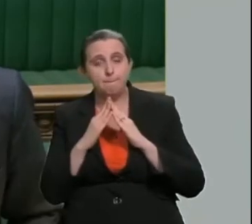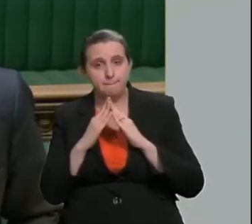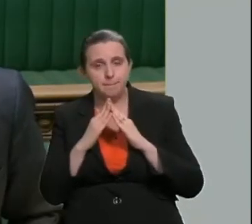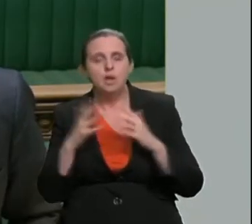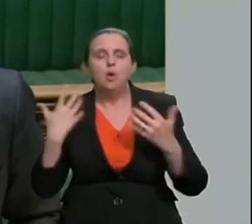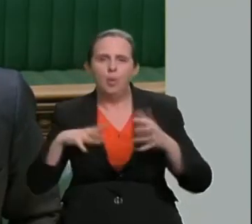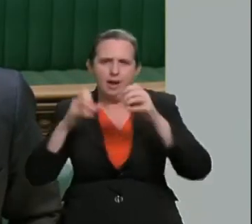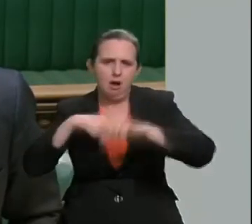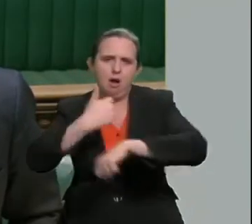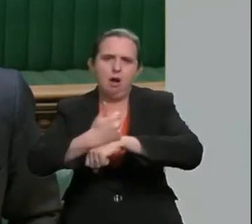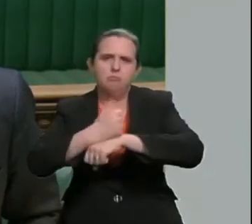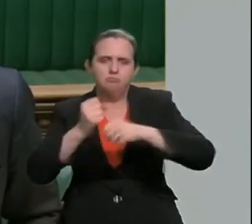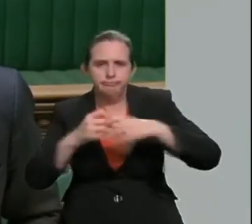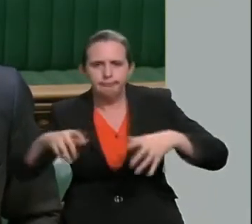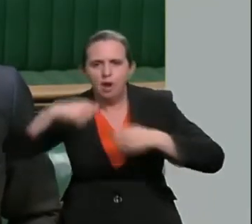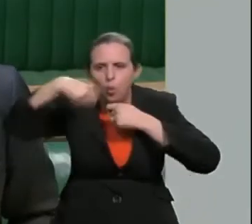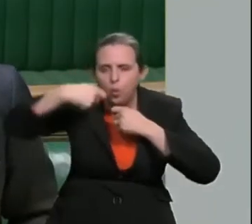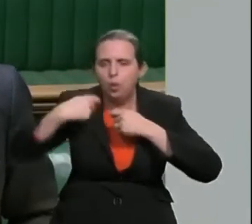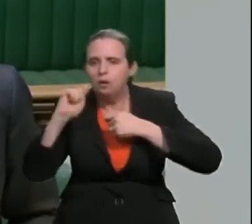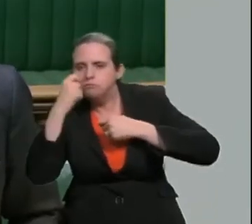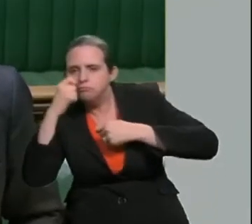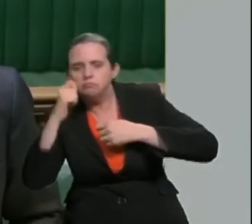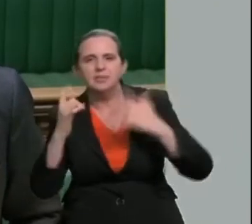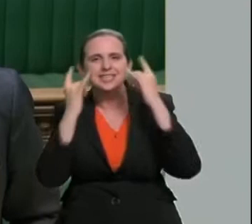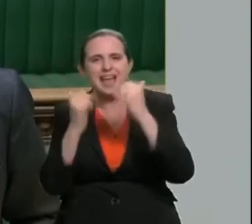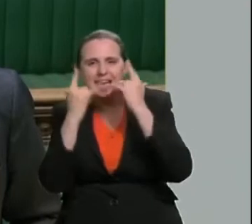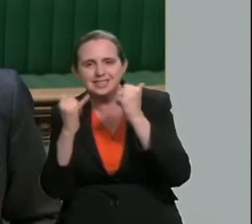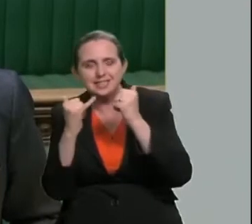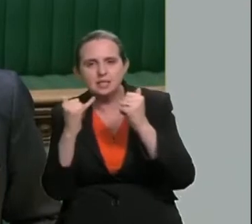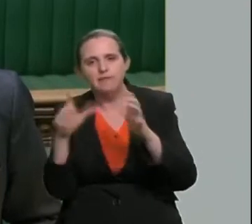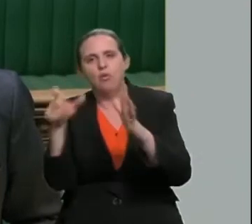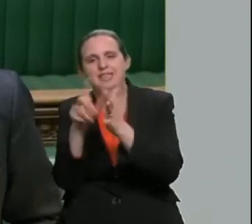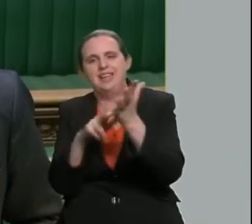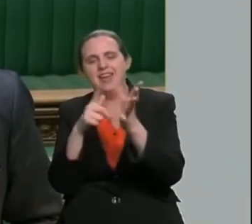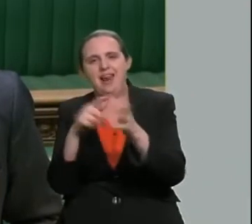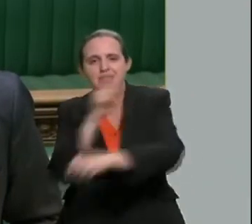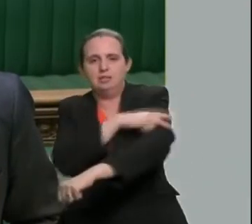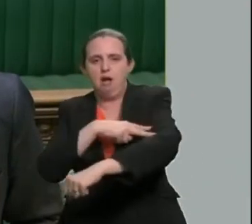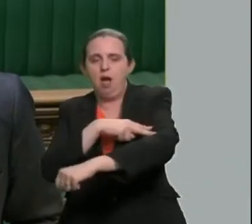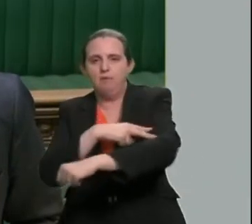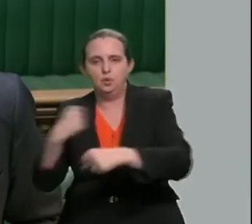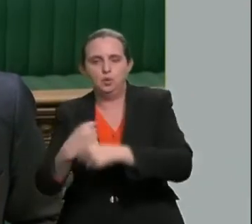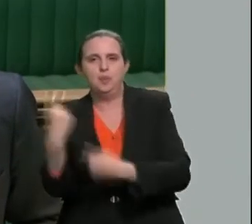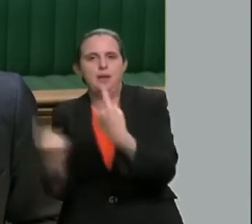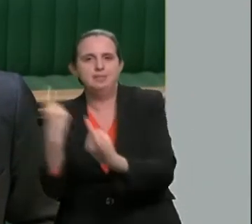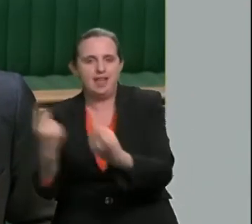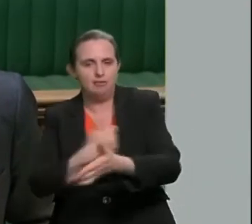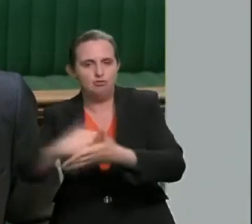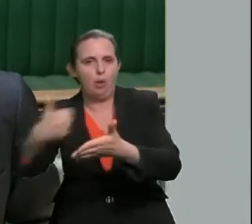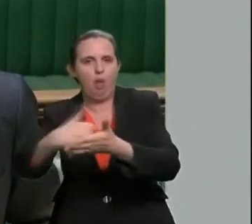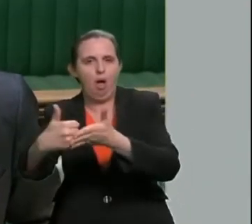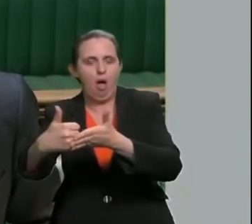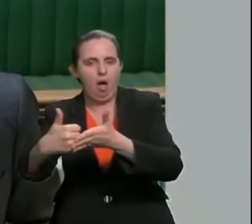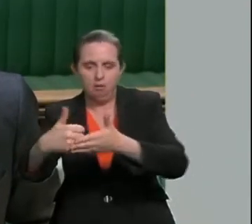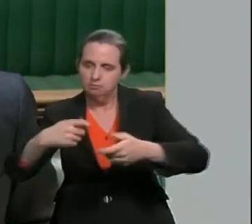tests. A huge number of lateral flow tests are being distributed to the DVLA. But the long-term solution,